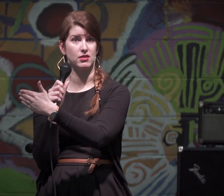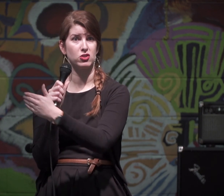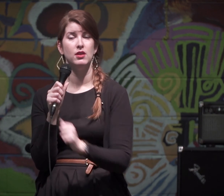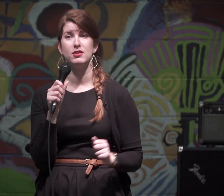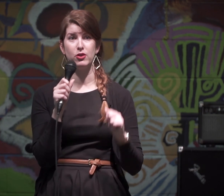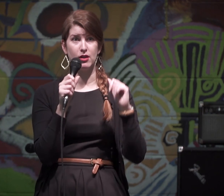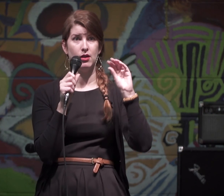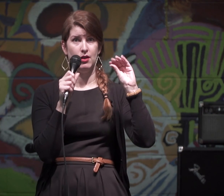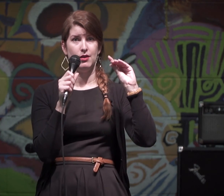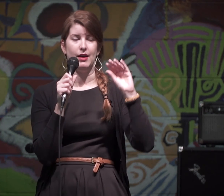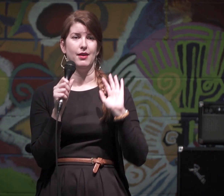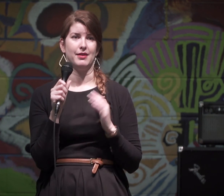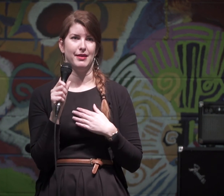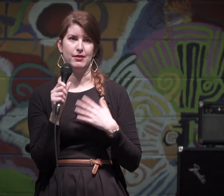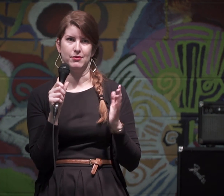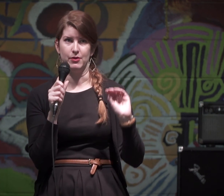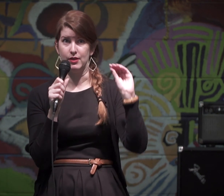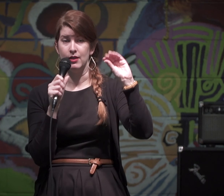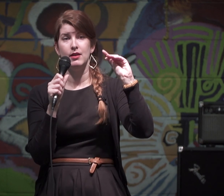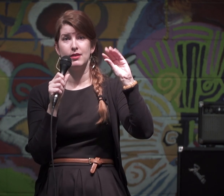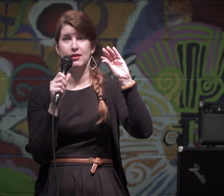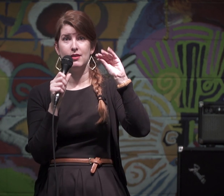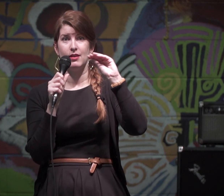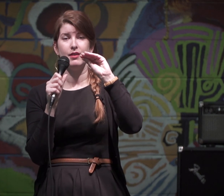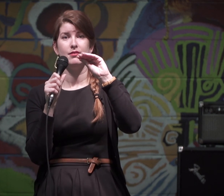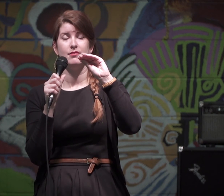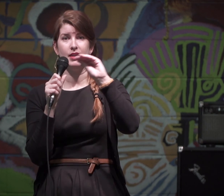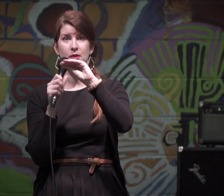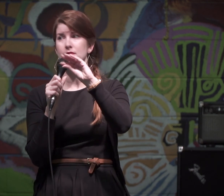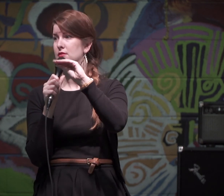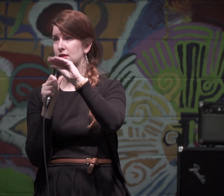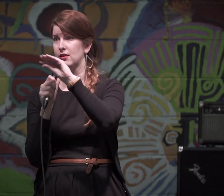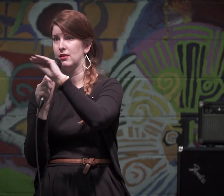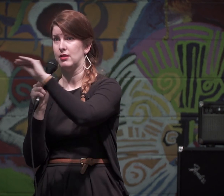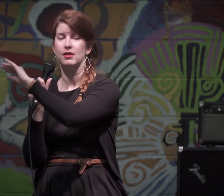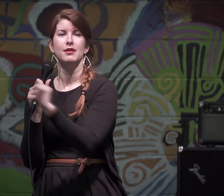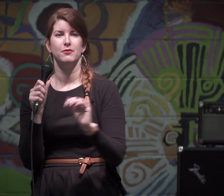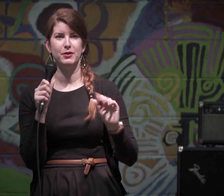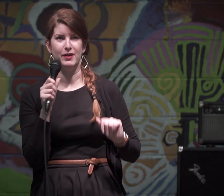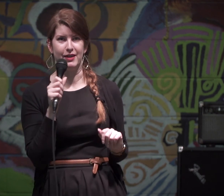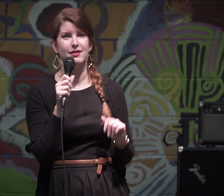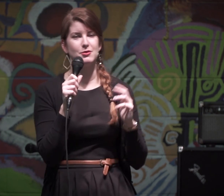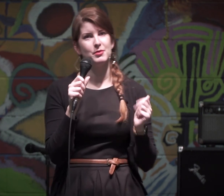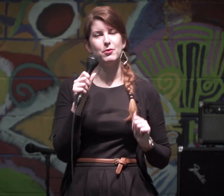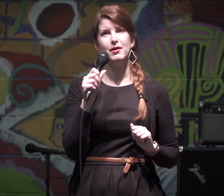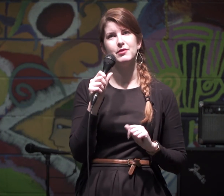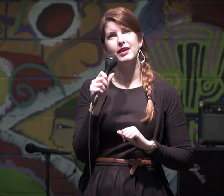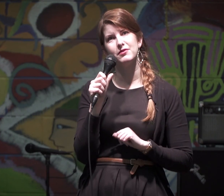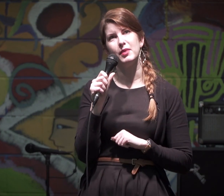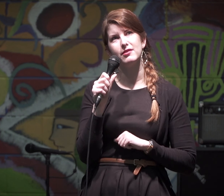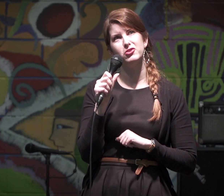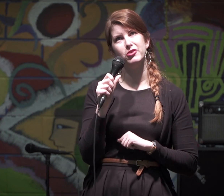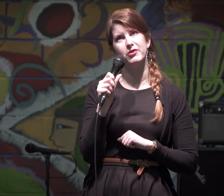Hindi and English. And so you hear, I don't know Hindi, da-da-da-da-da, email, da-da-da-da-da-da. Very funny. And so I'm like, wow,